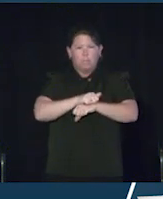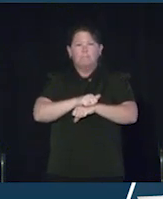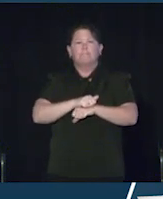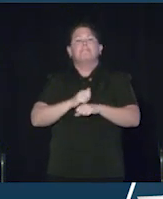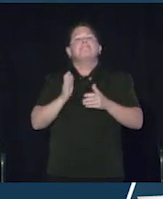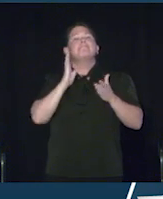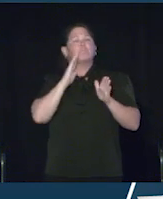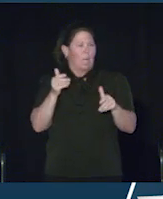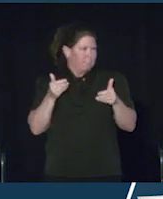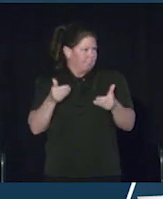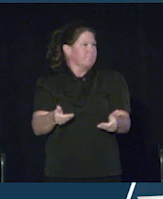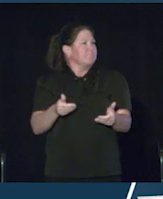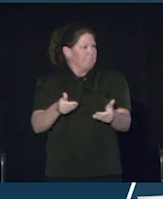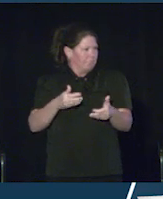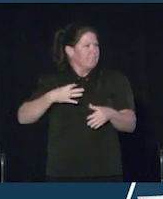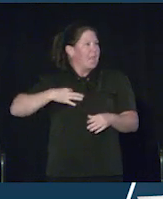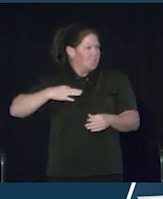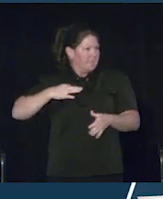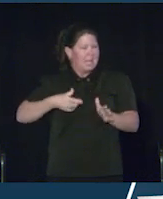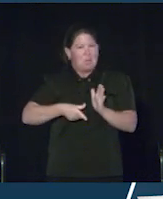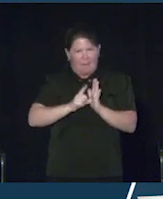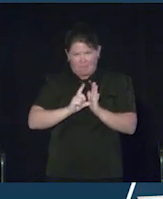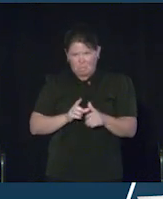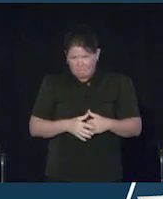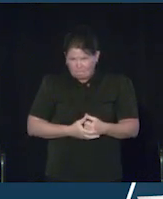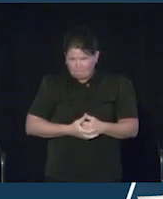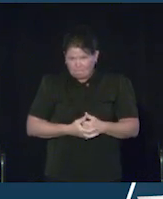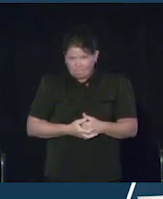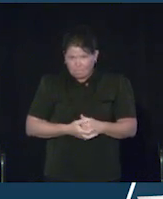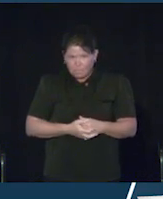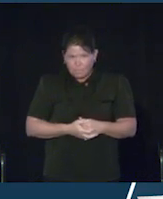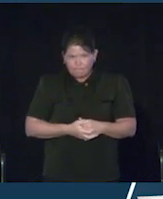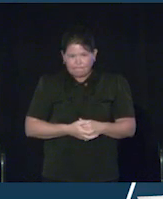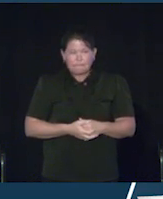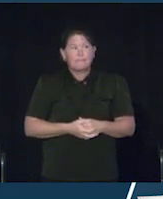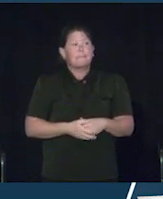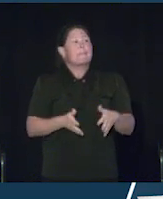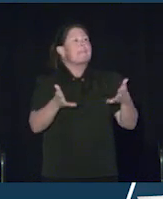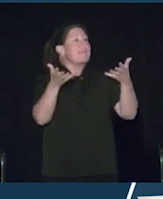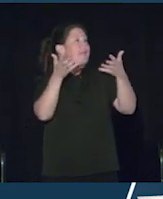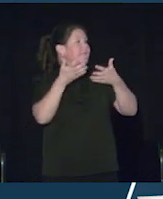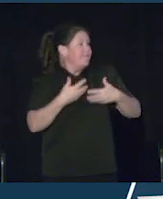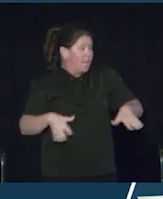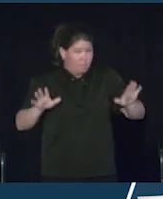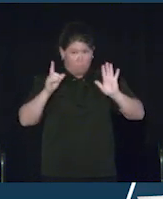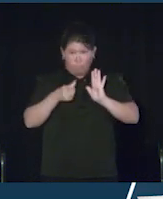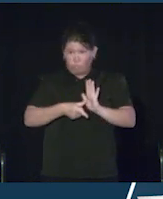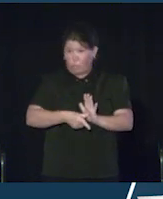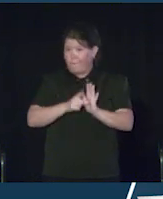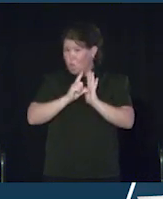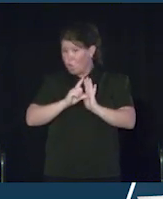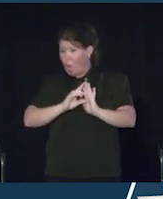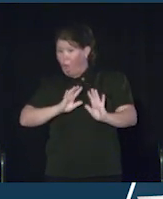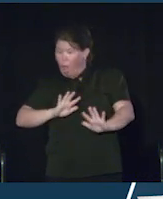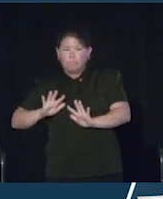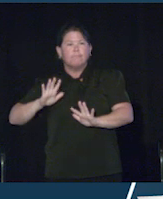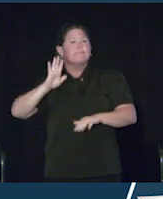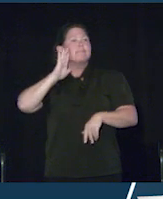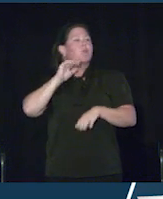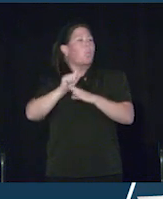review. And then after we review, the APD will issue a notice in